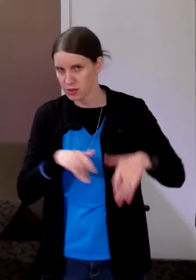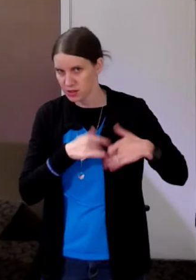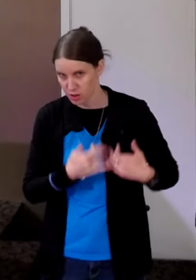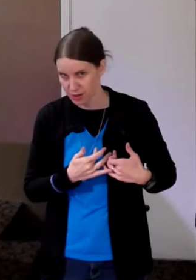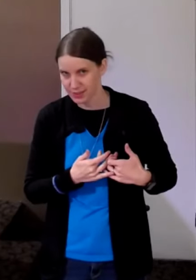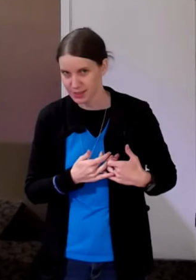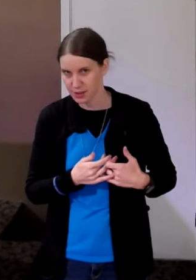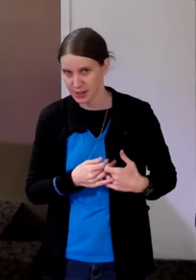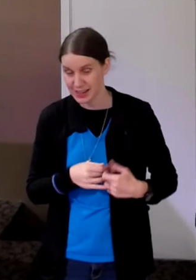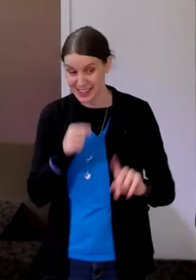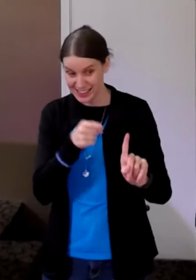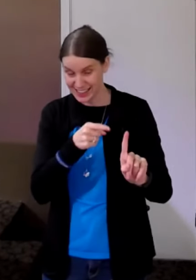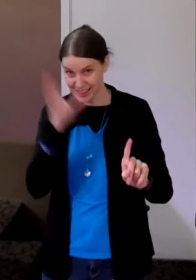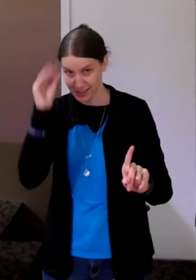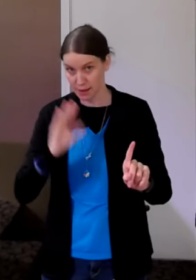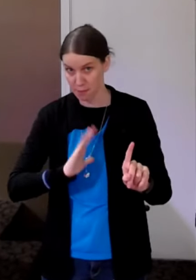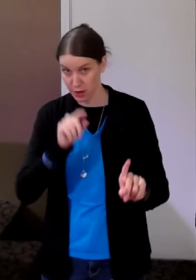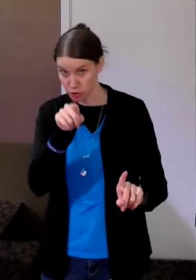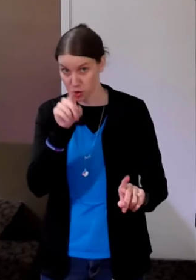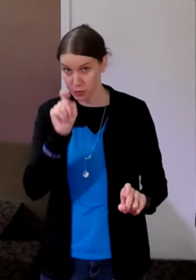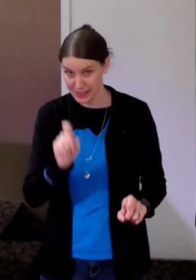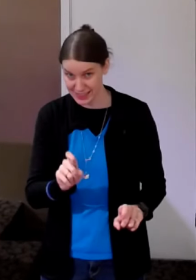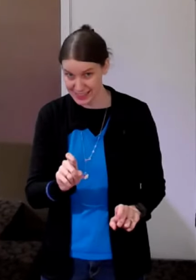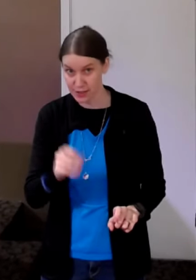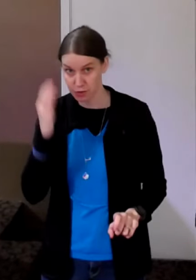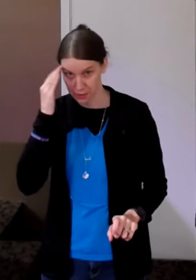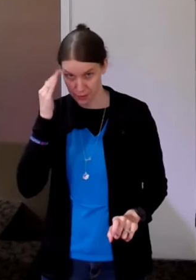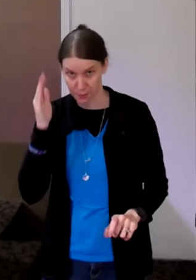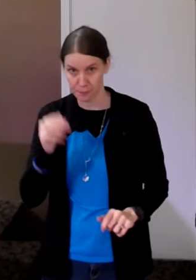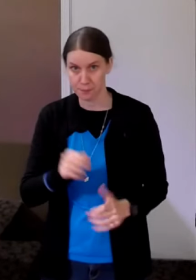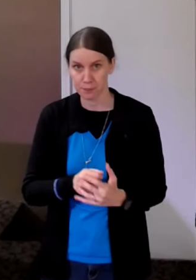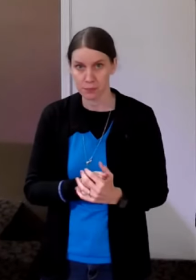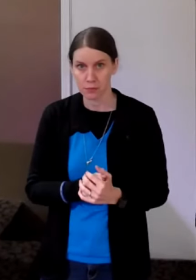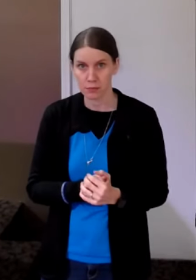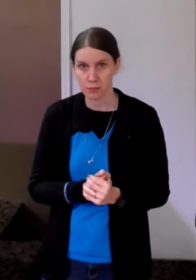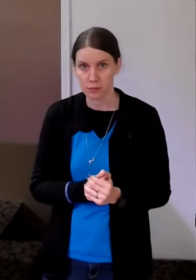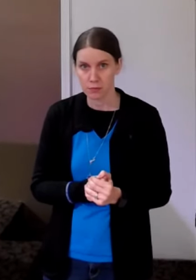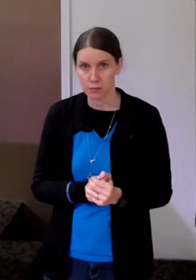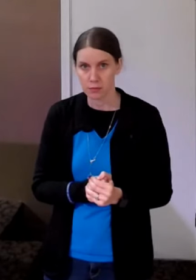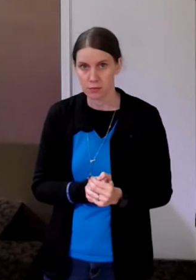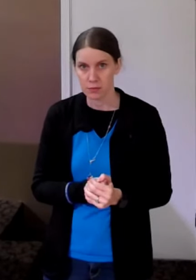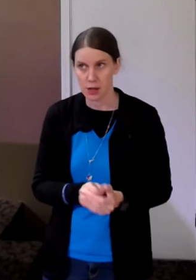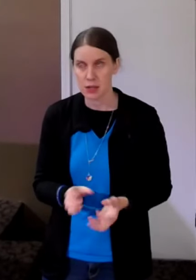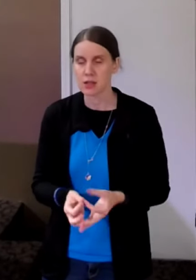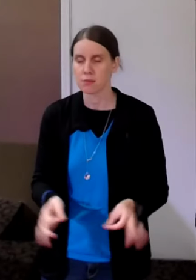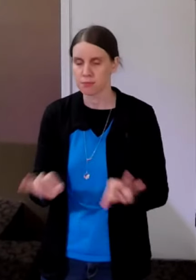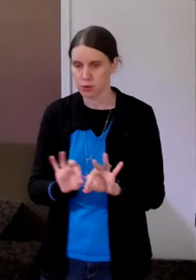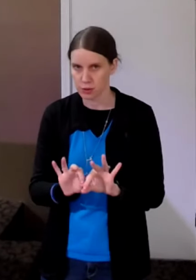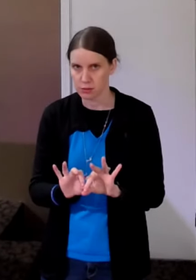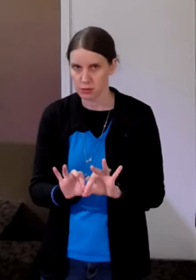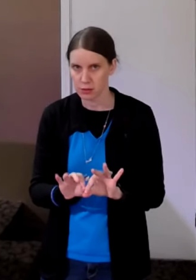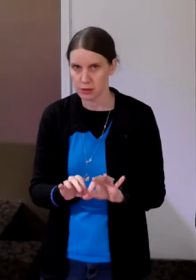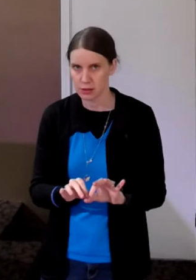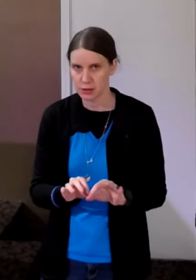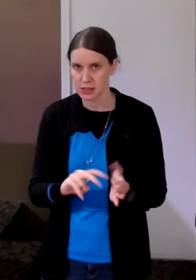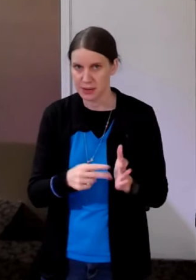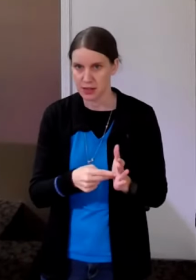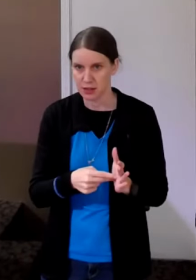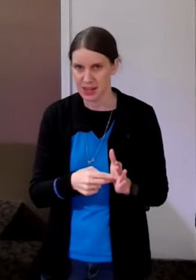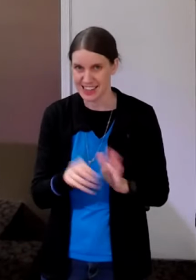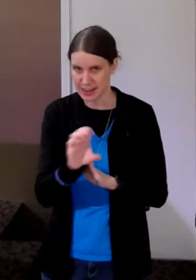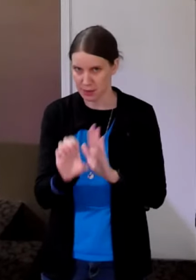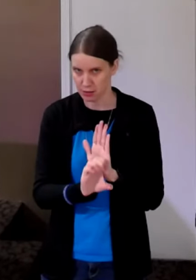guy that you need to come to recognize. It is in an imperative mood, which simply means it's a